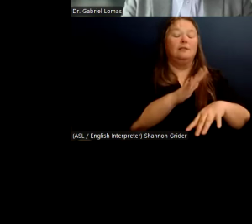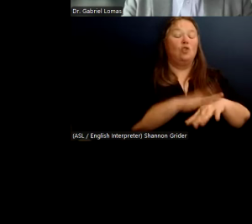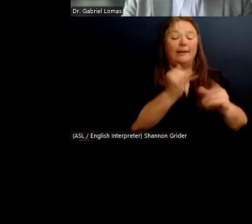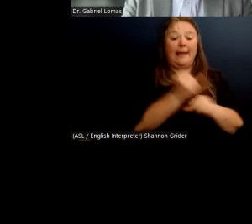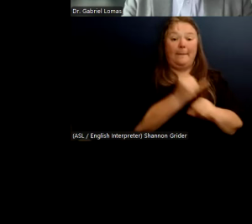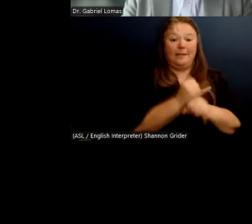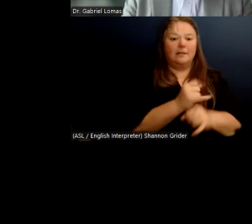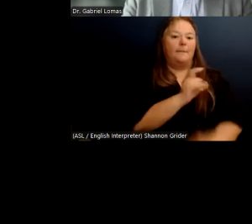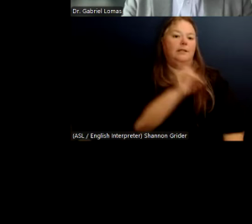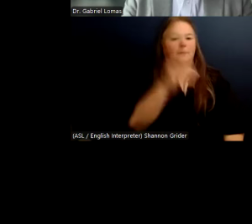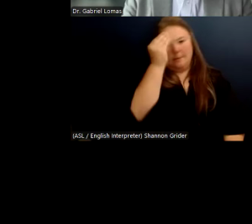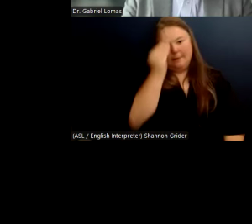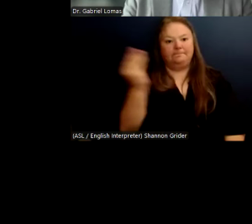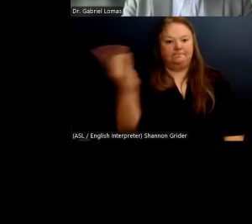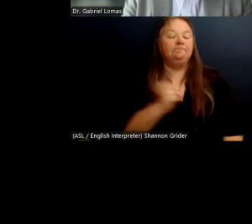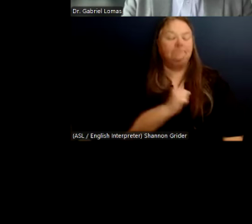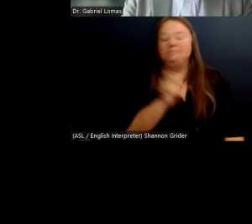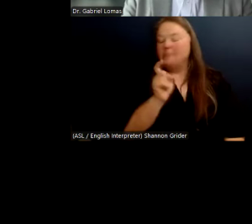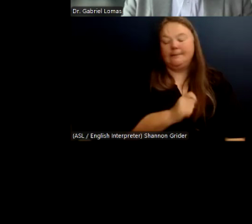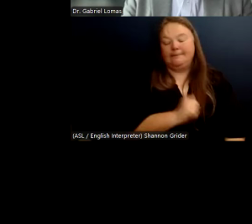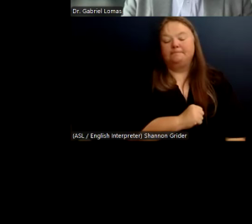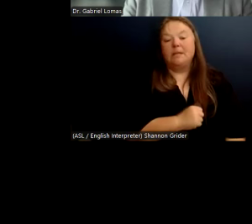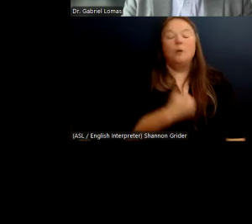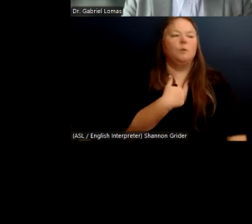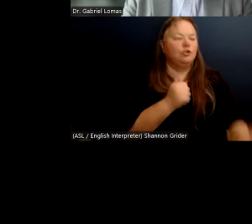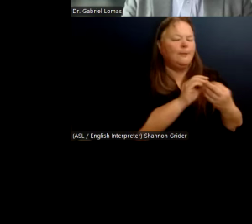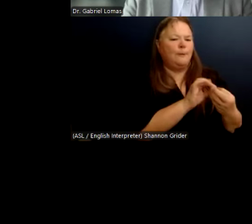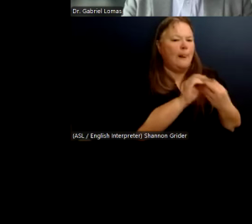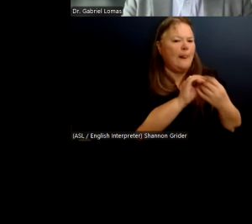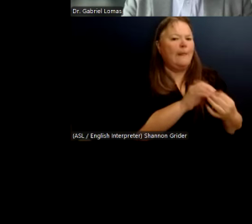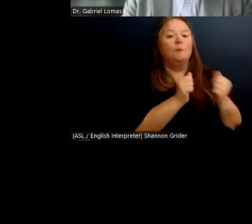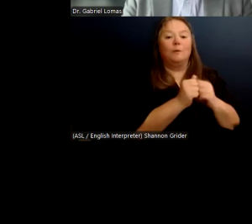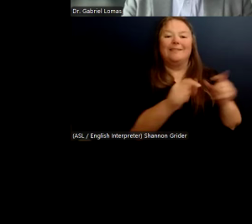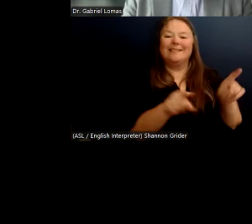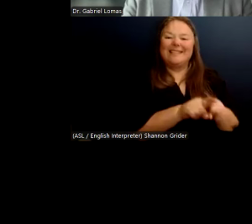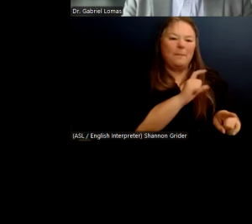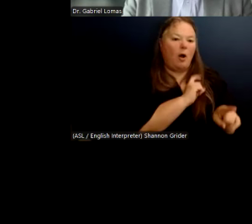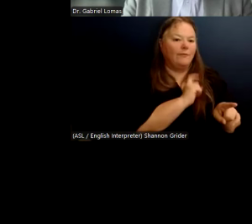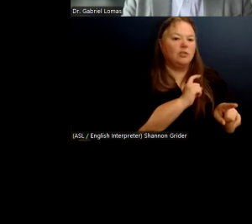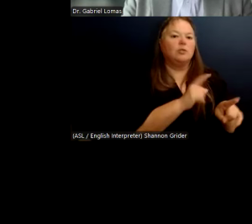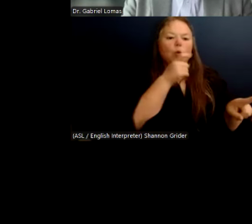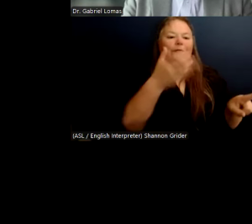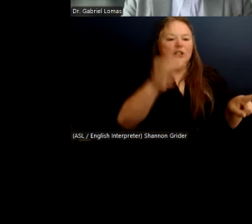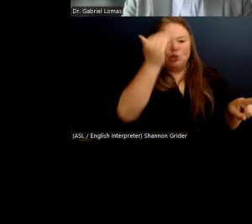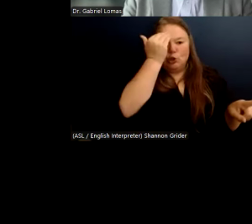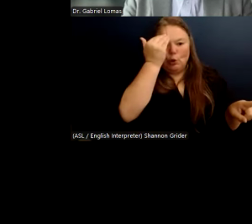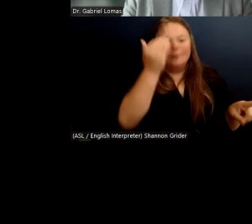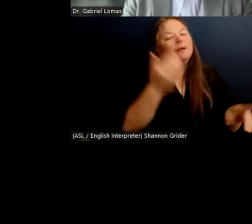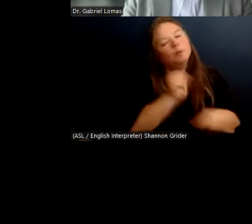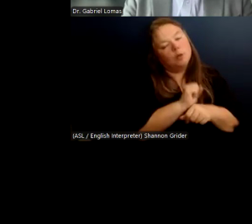are notified. And we tried to work with the same officer as much as we could. It just works